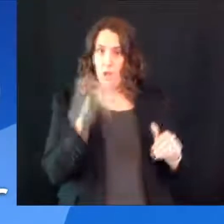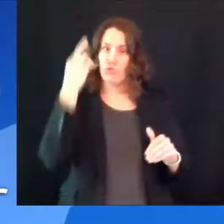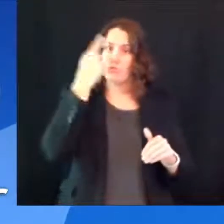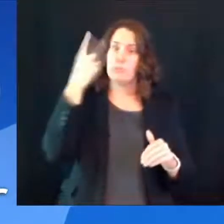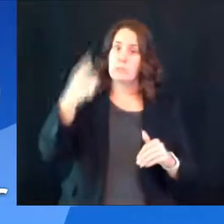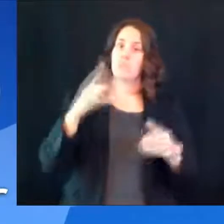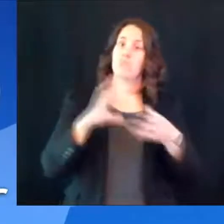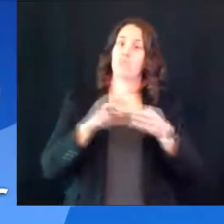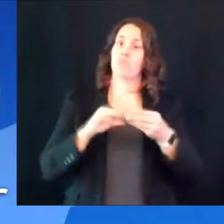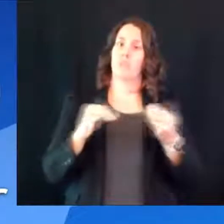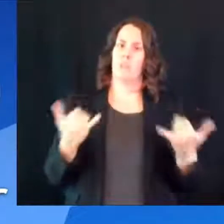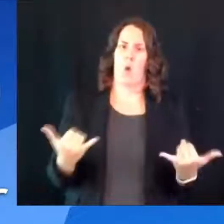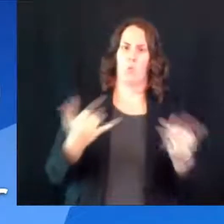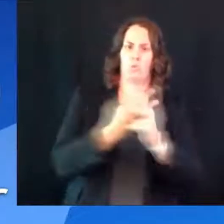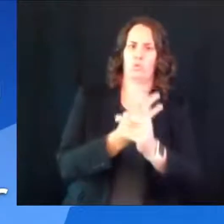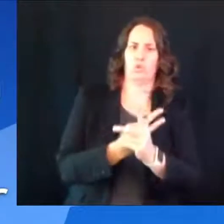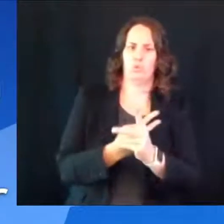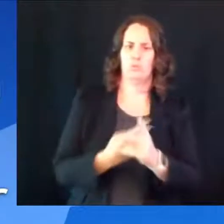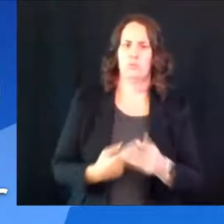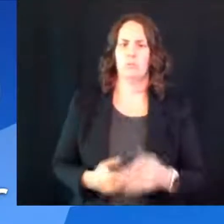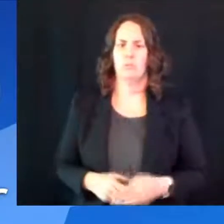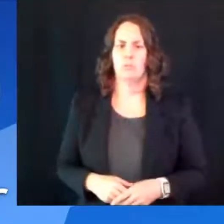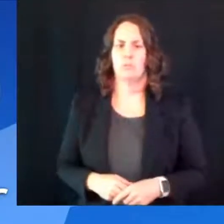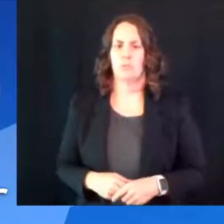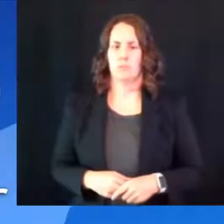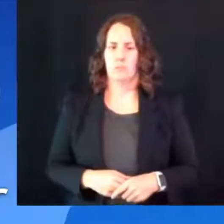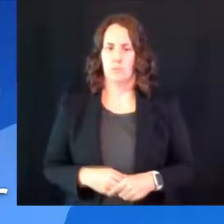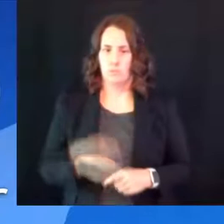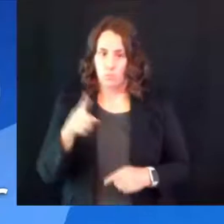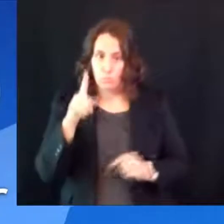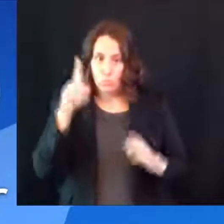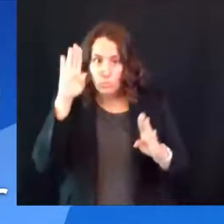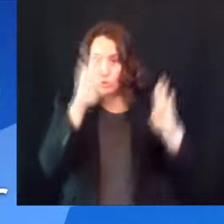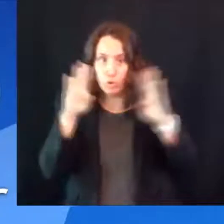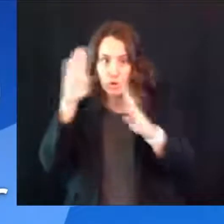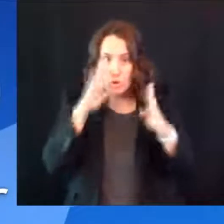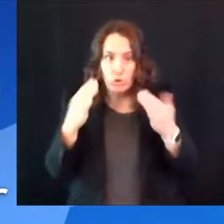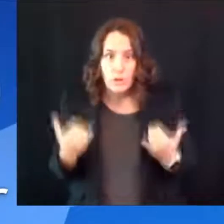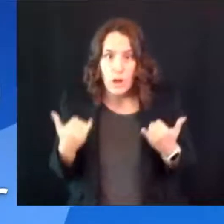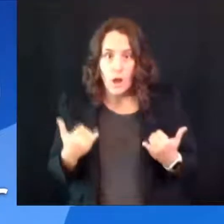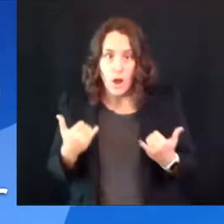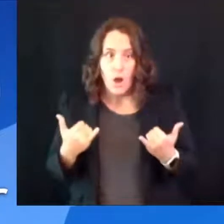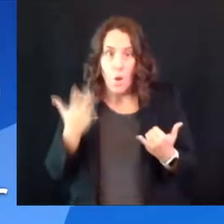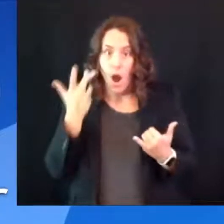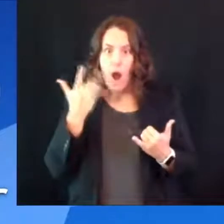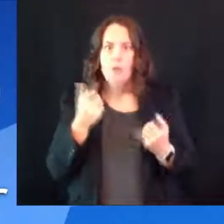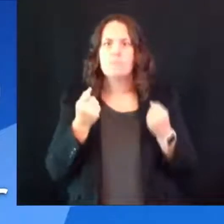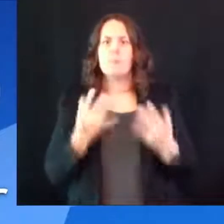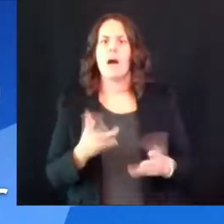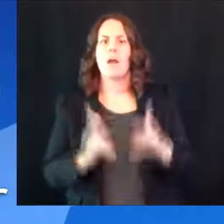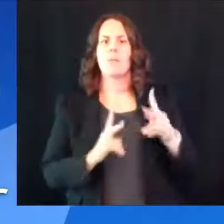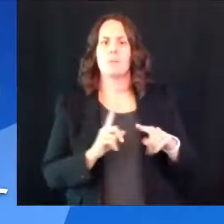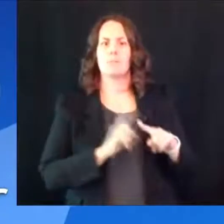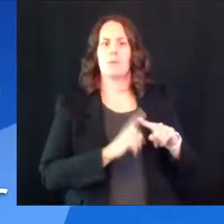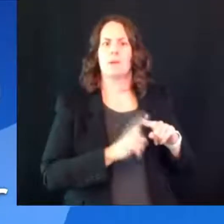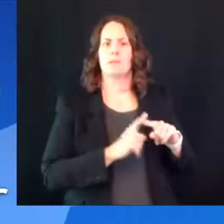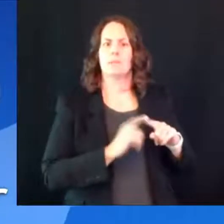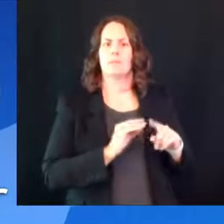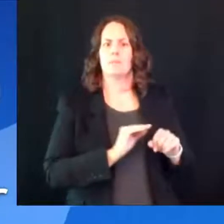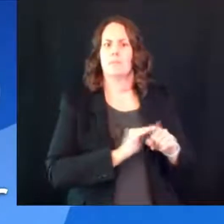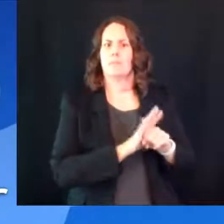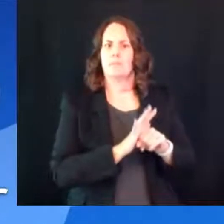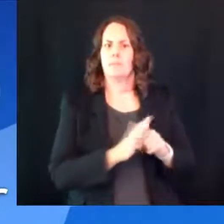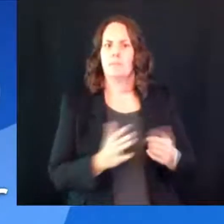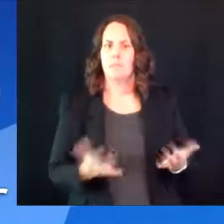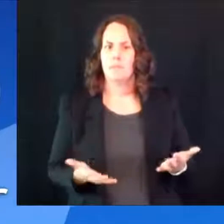concerning? Is it because there are more people dying in Wisconsin than any other state? Which we both know isn't true, but